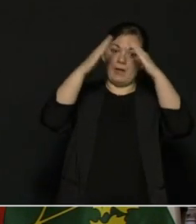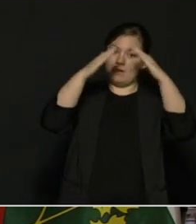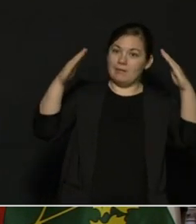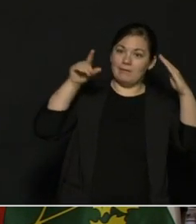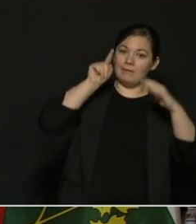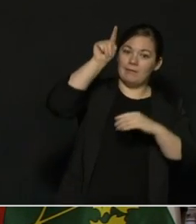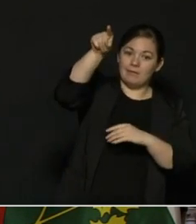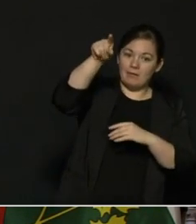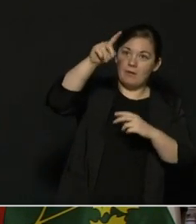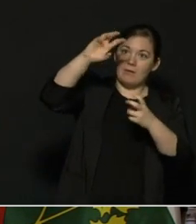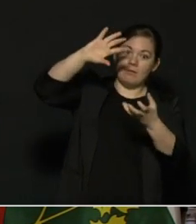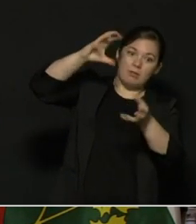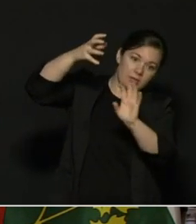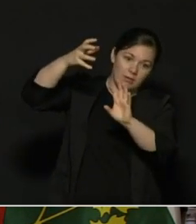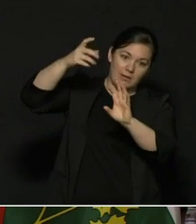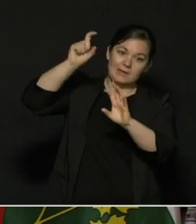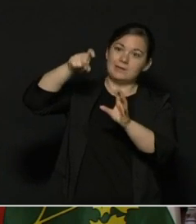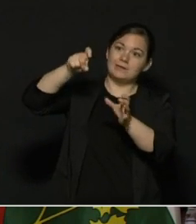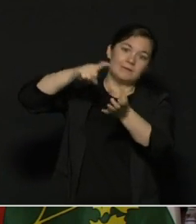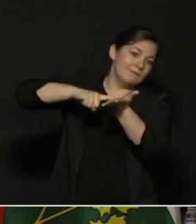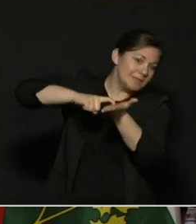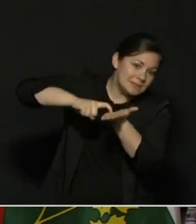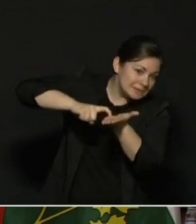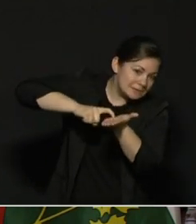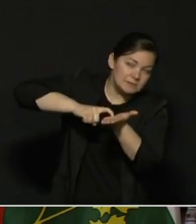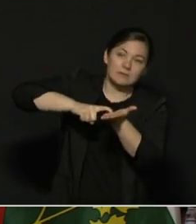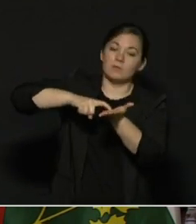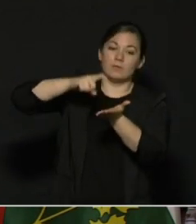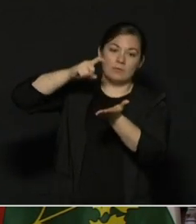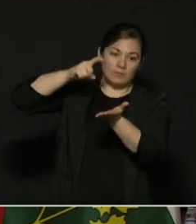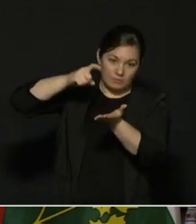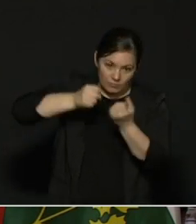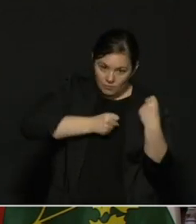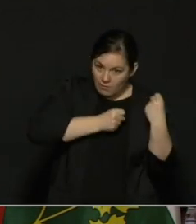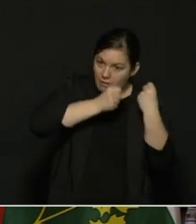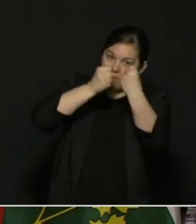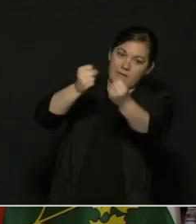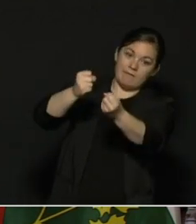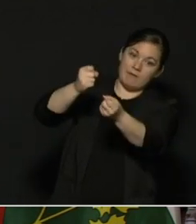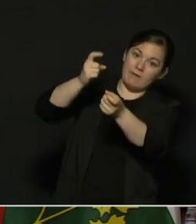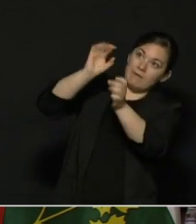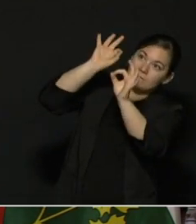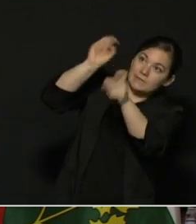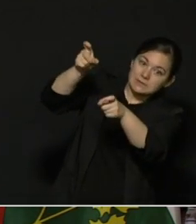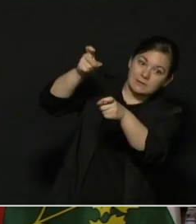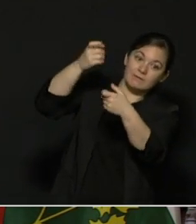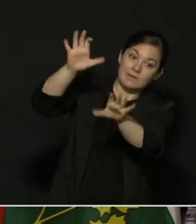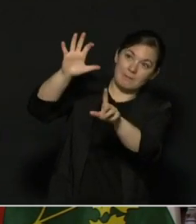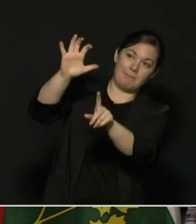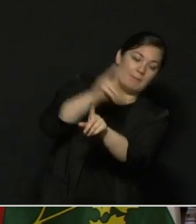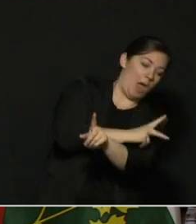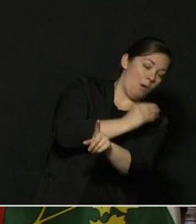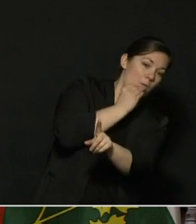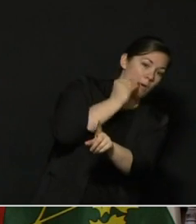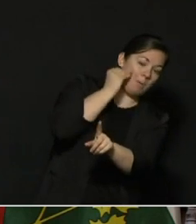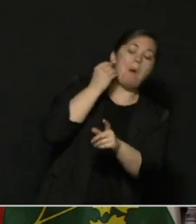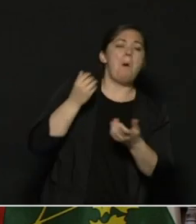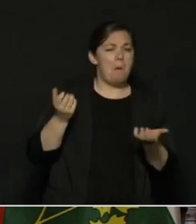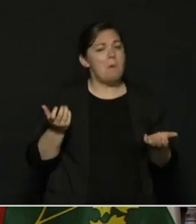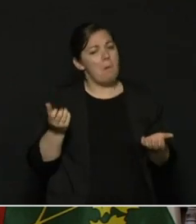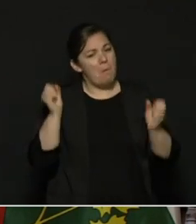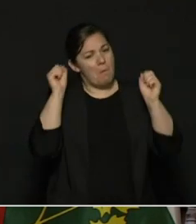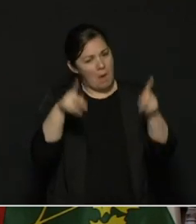cottage, some damage or whatever, they have to go up and quickly look at it and come back down again, or do something they would do so when they're not